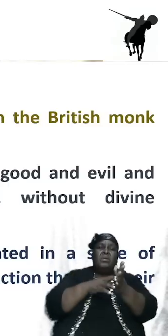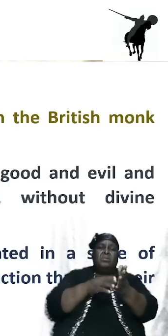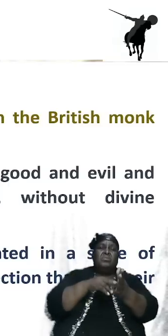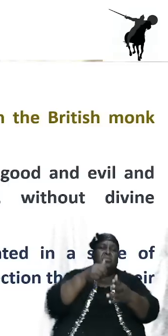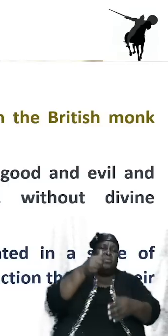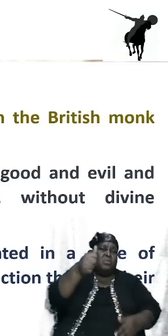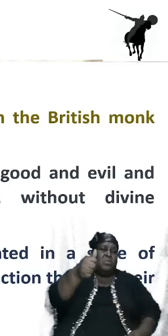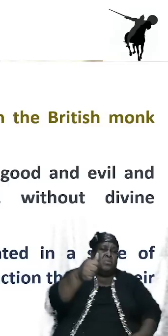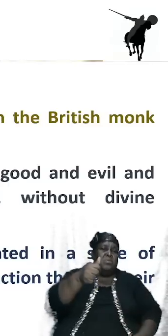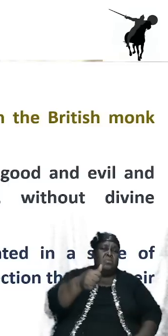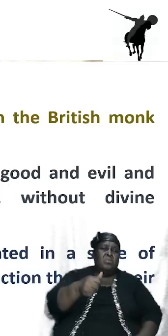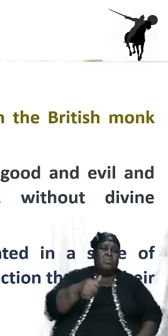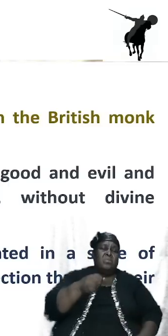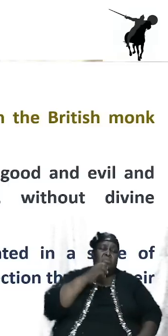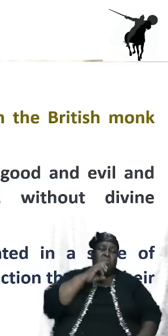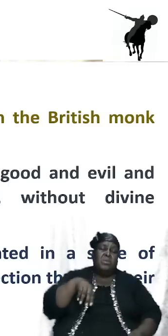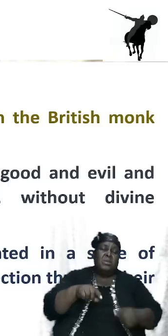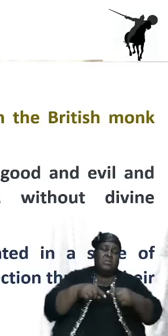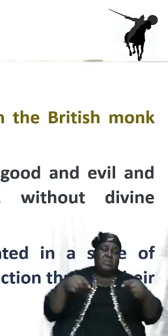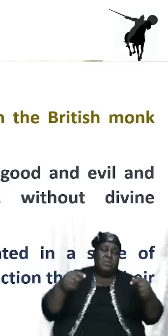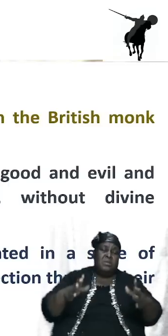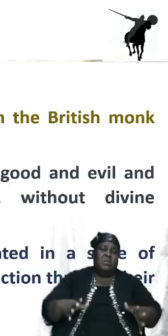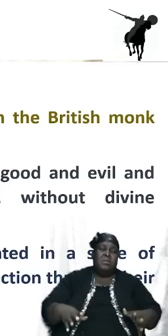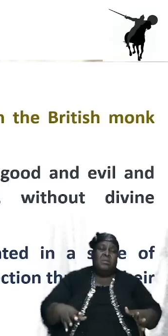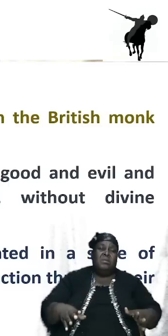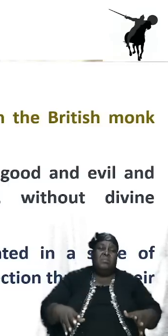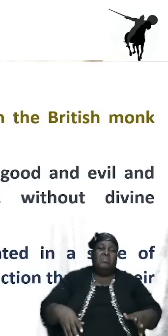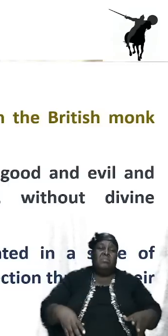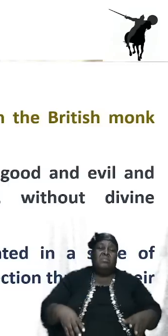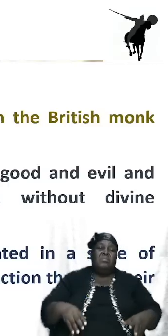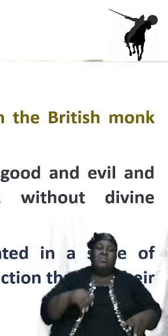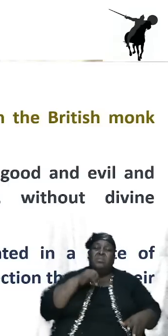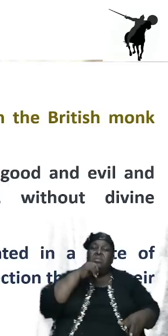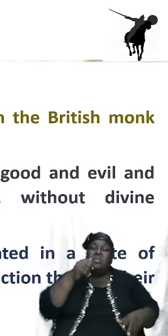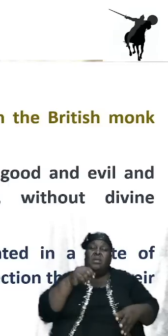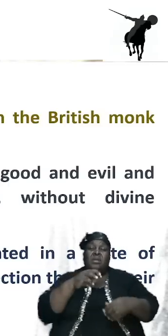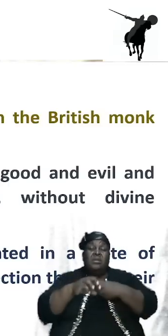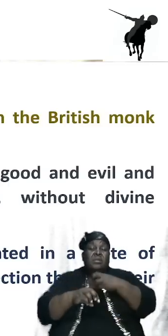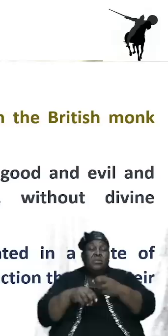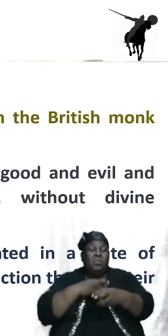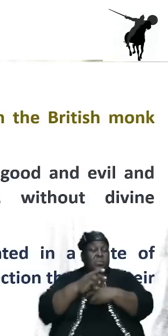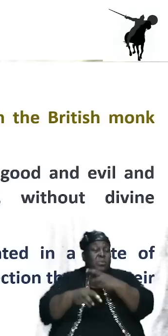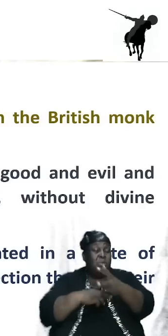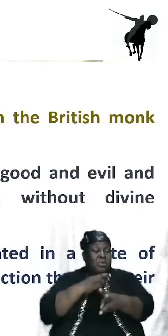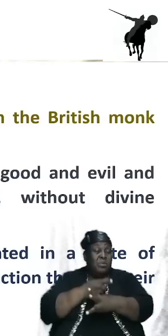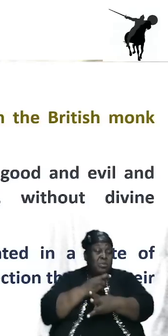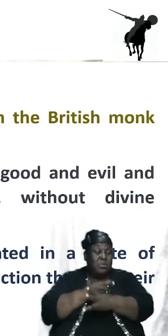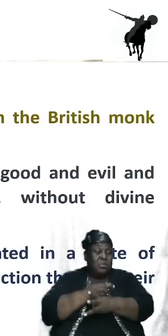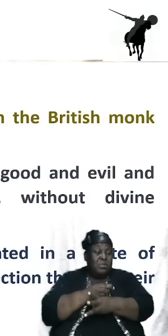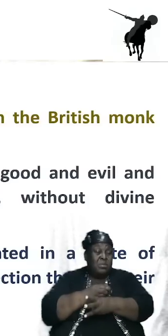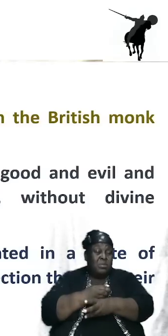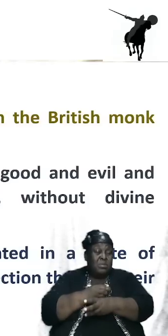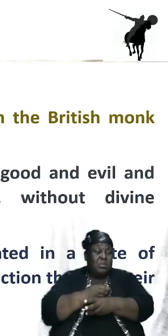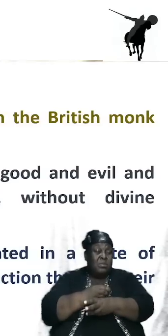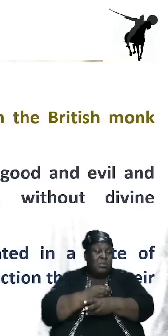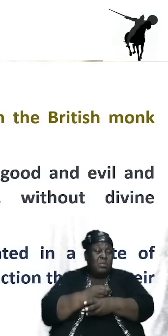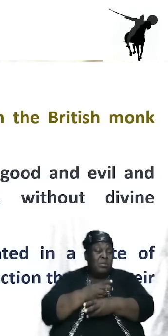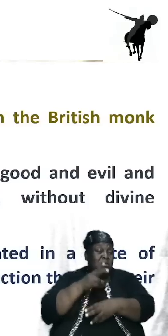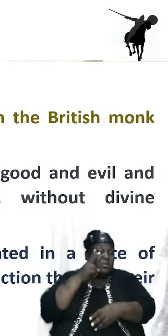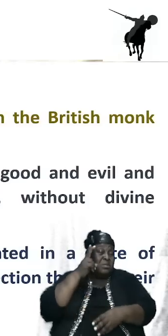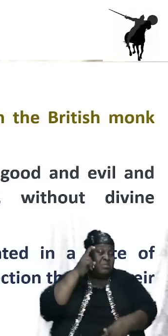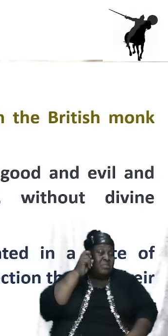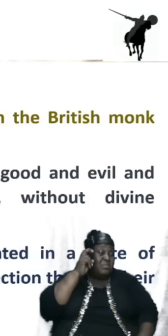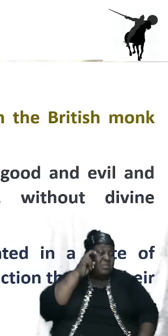one of the wickedest enemies that you have. It's not necessarily the world. It's not necessarily the devil.